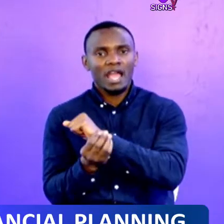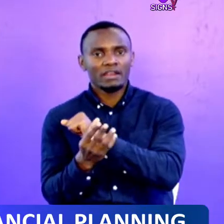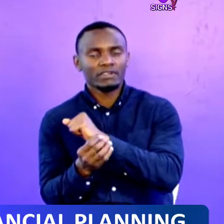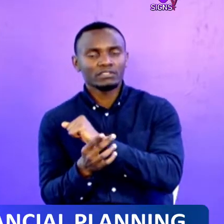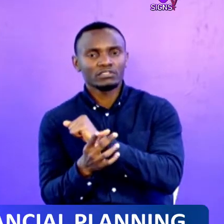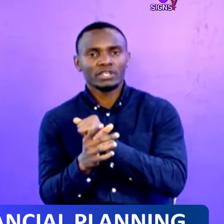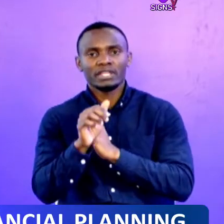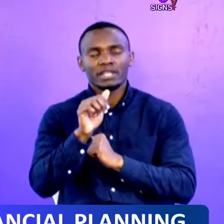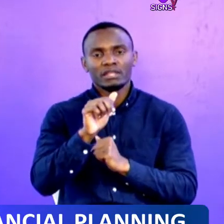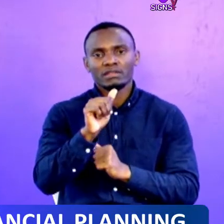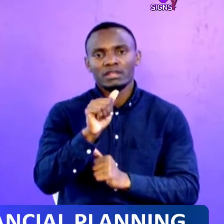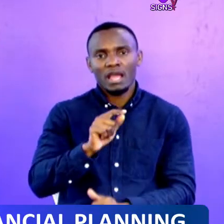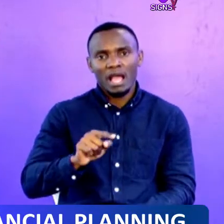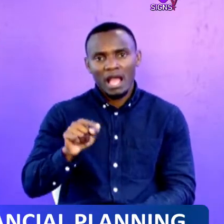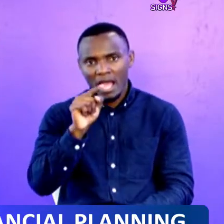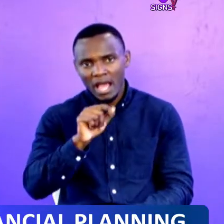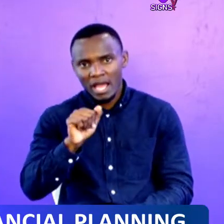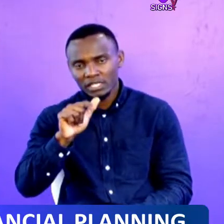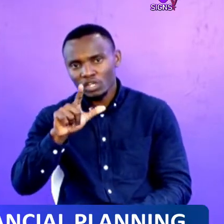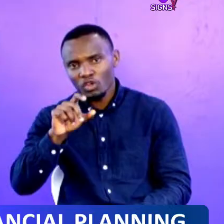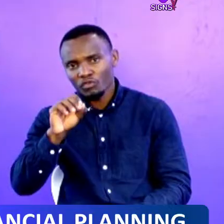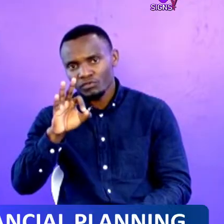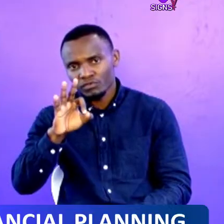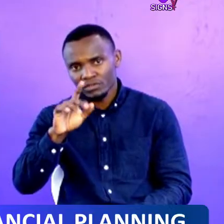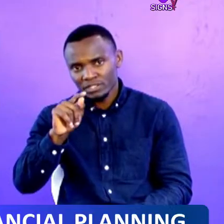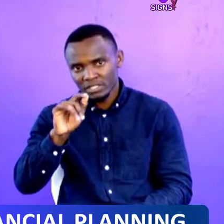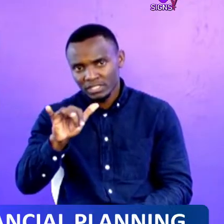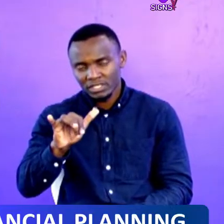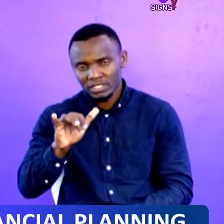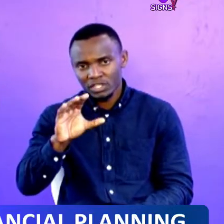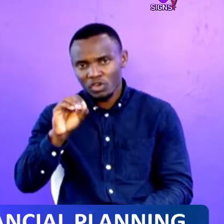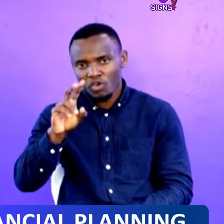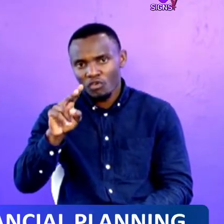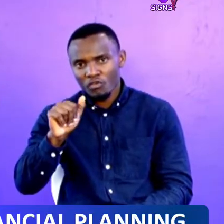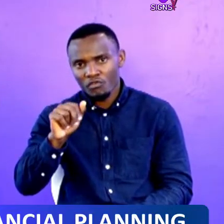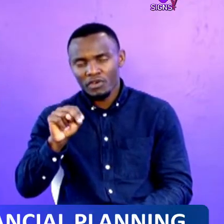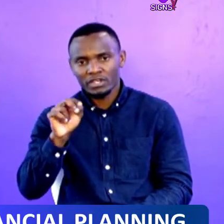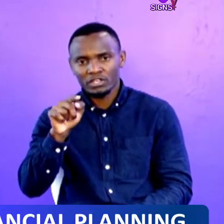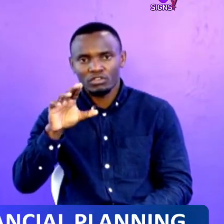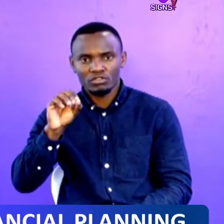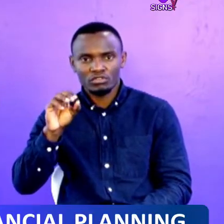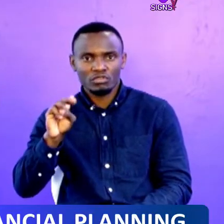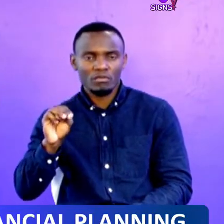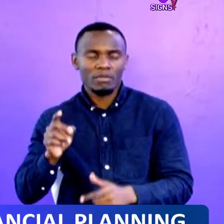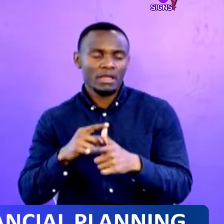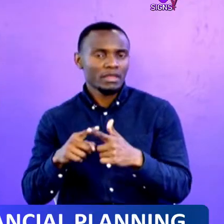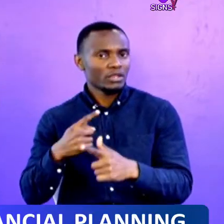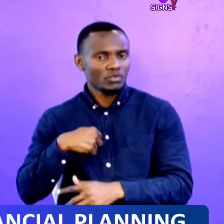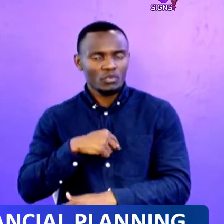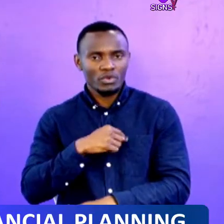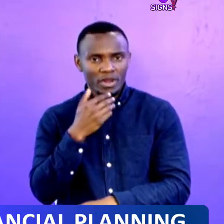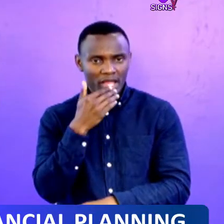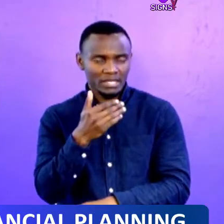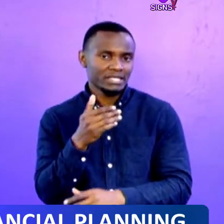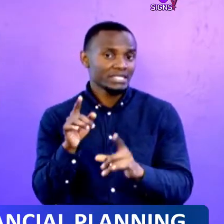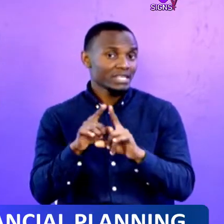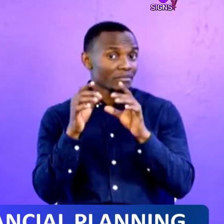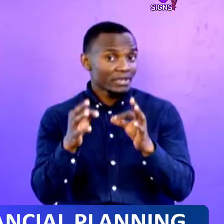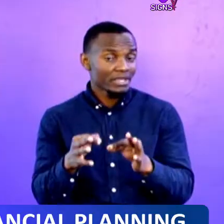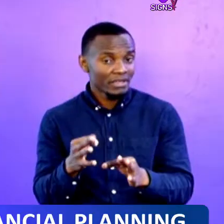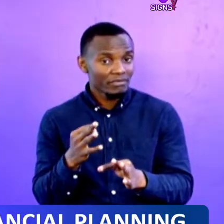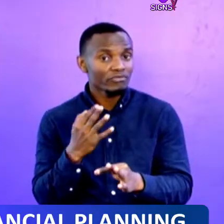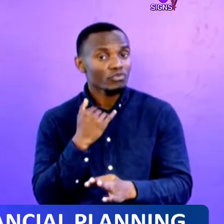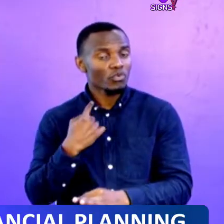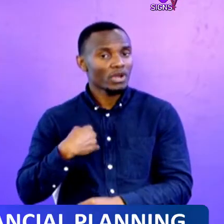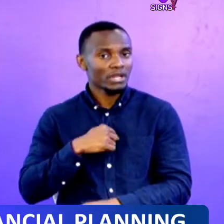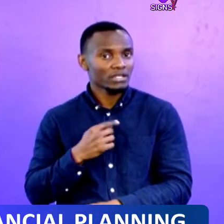advisory@loftycoben.com, and we will get back to you immediately. Yeah. And if you want us to come to you,